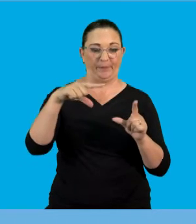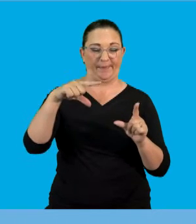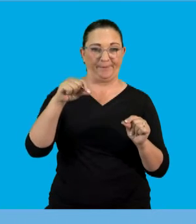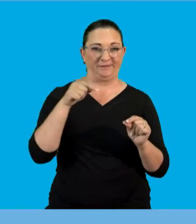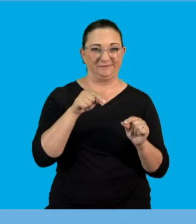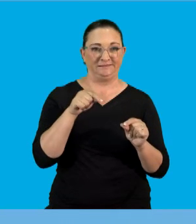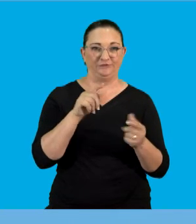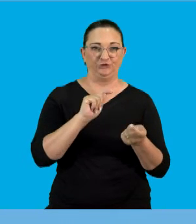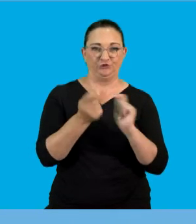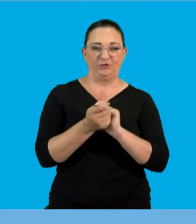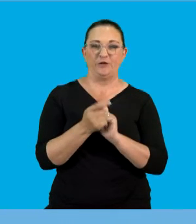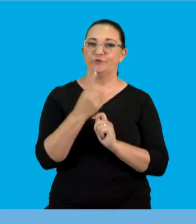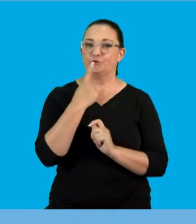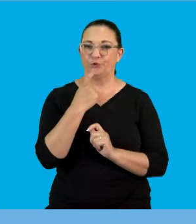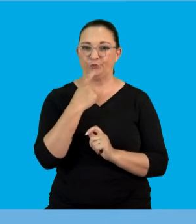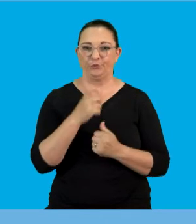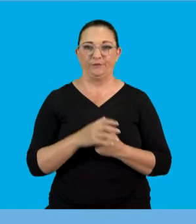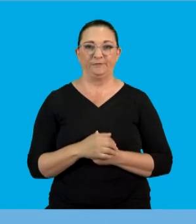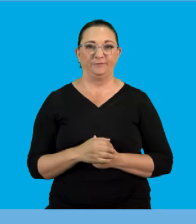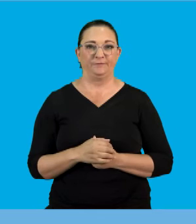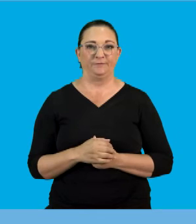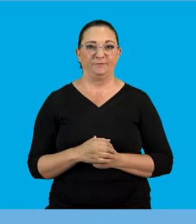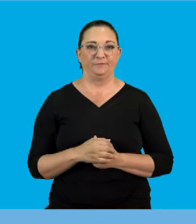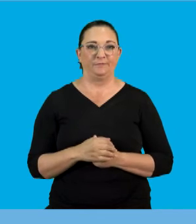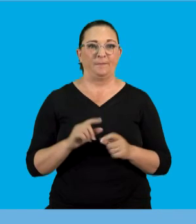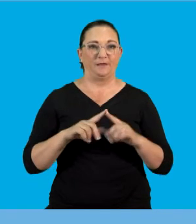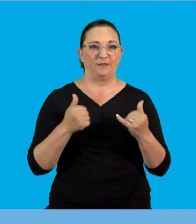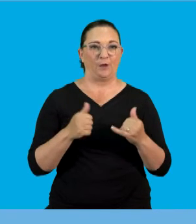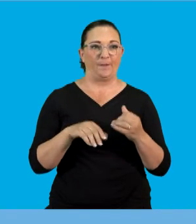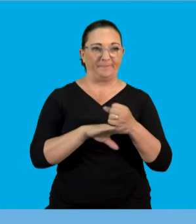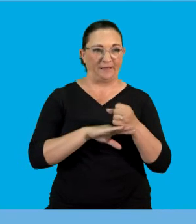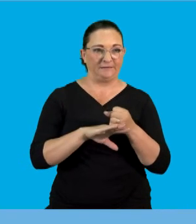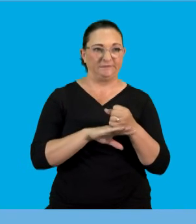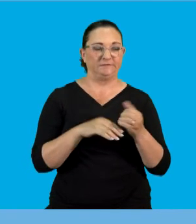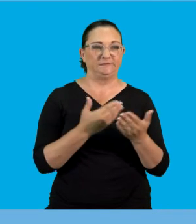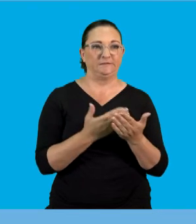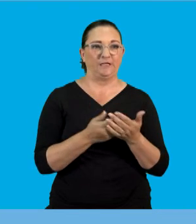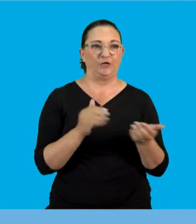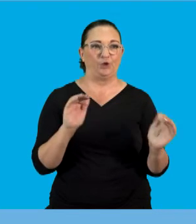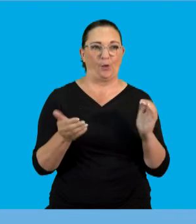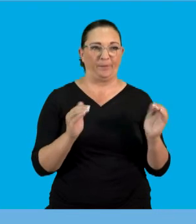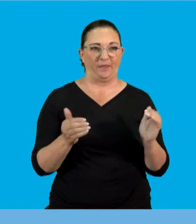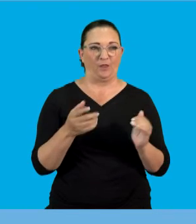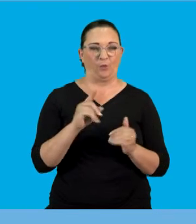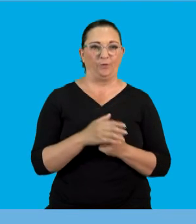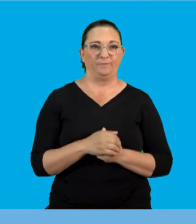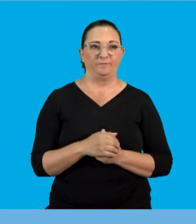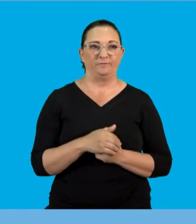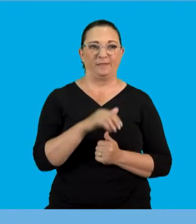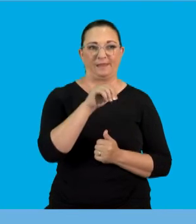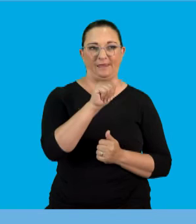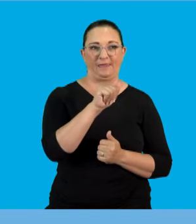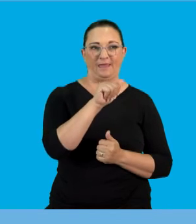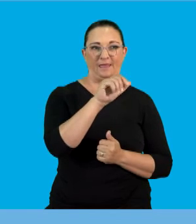is it going to be? We know that acids turn litmus paper into red. So this is going to turn